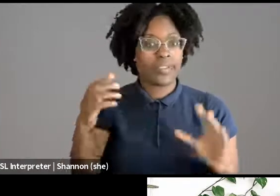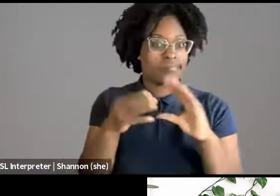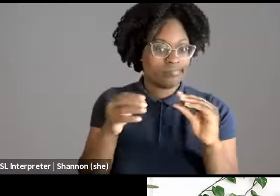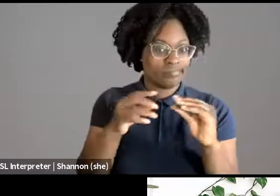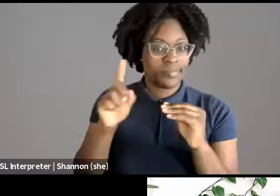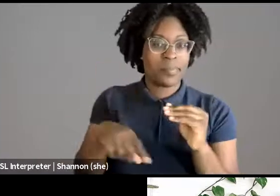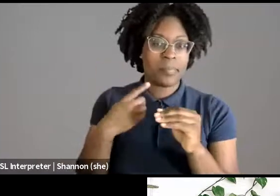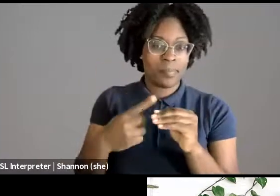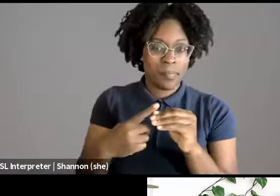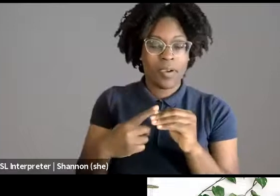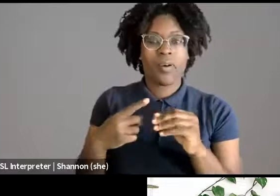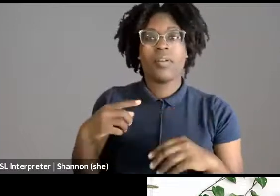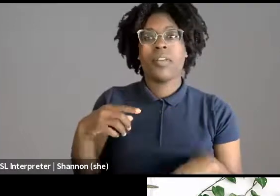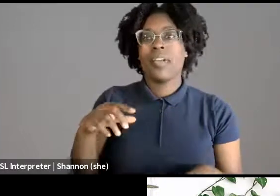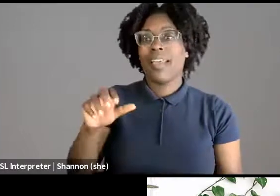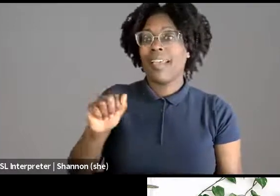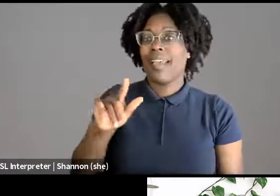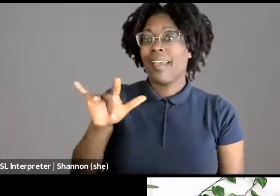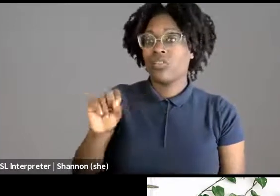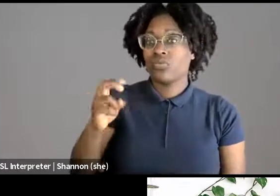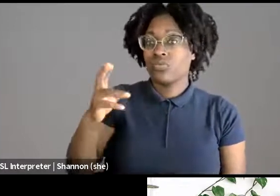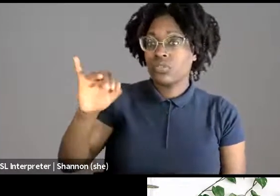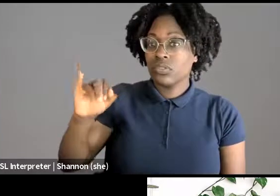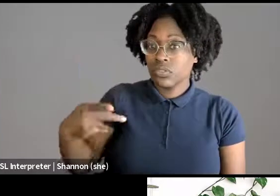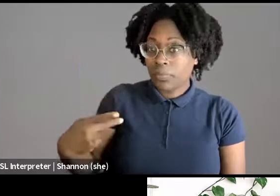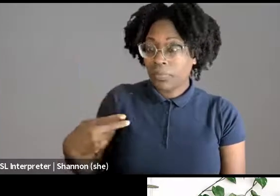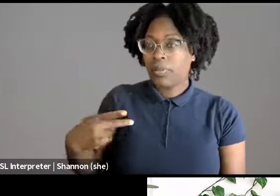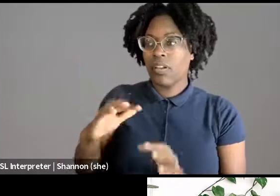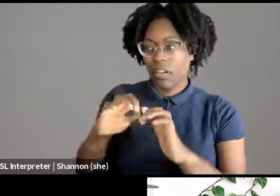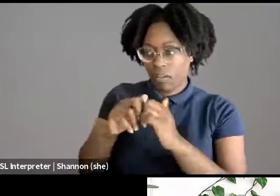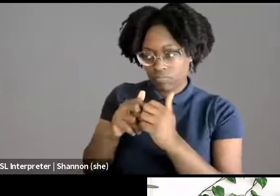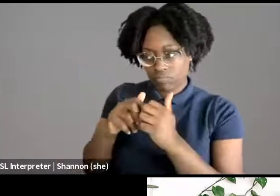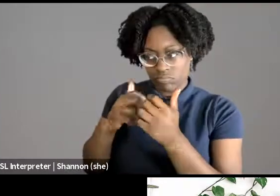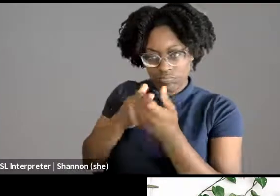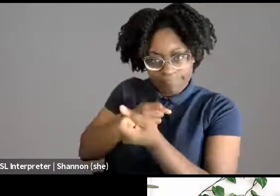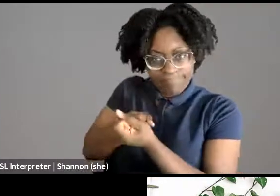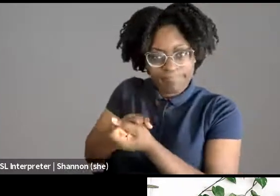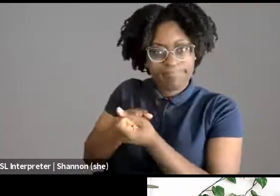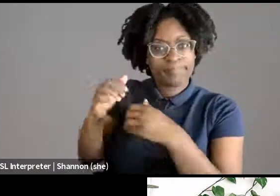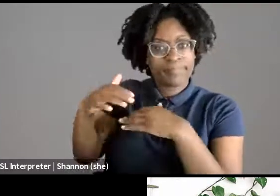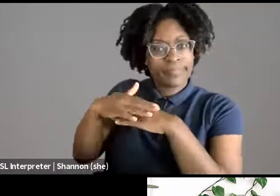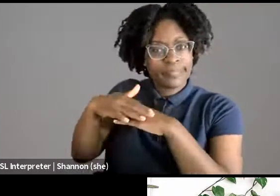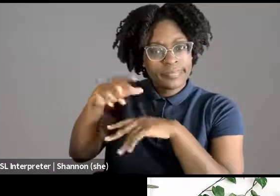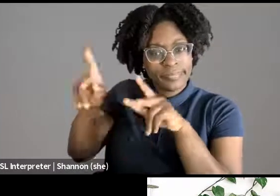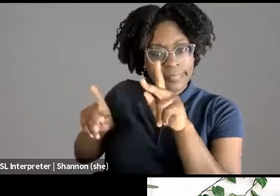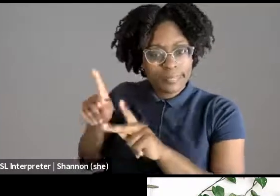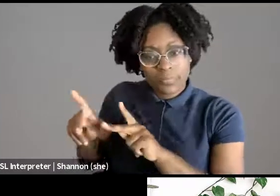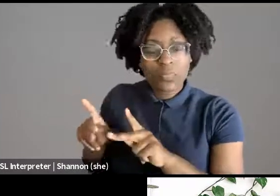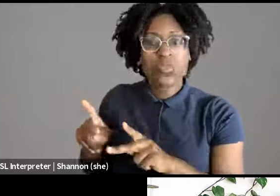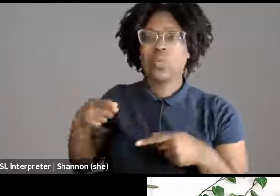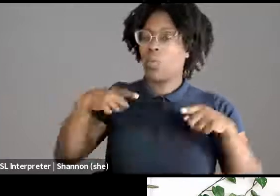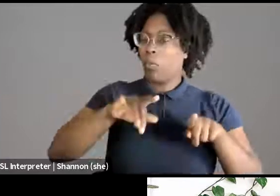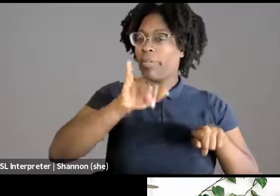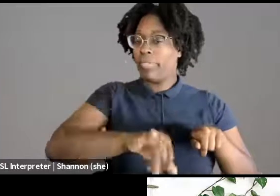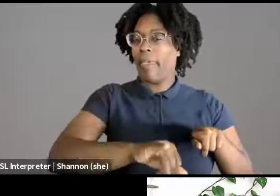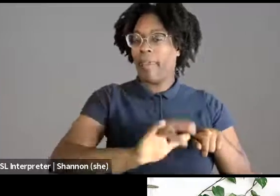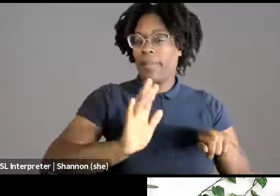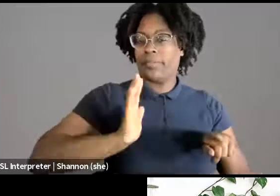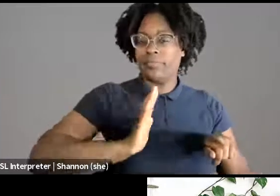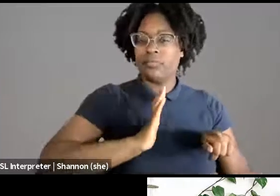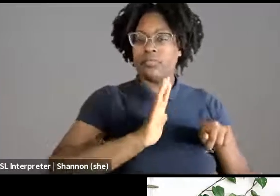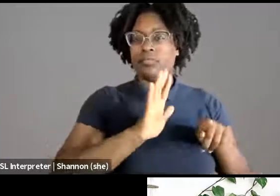people. That episode was episode 3, supporting Indigenous power, leadership, and community. And we talked a lot about COVID and the impact on